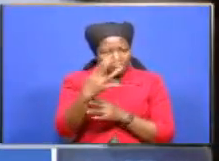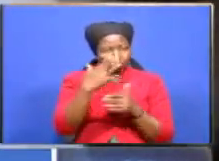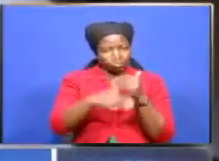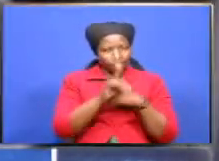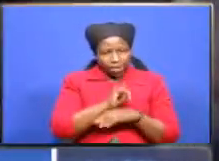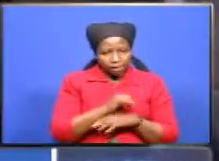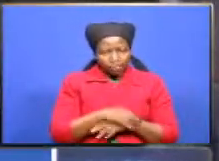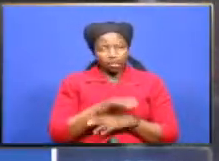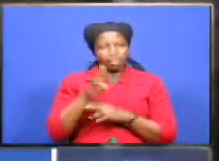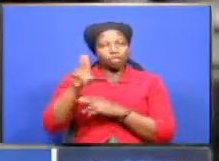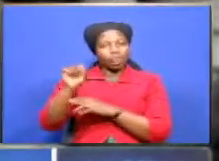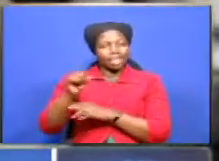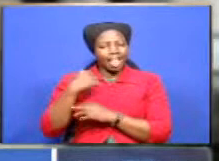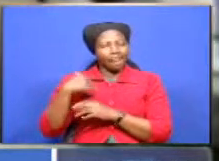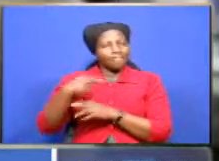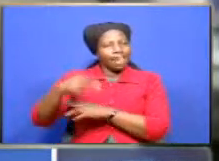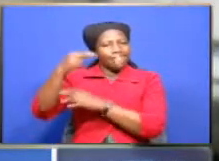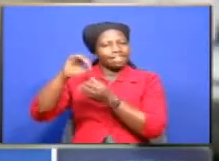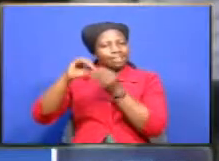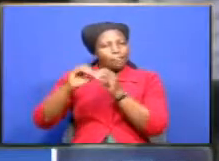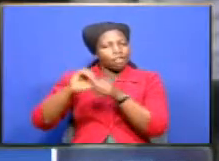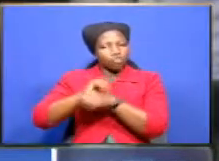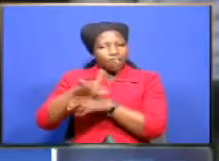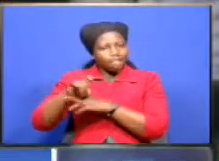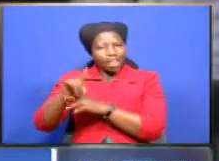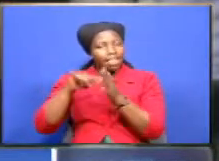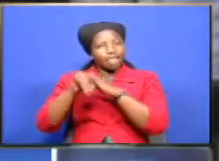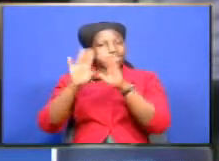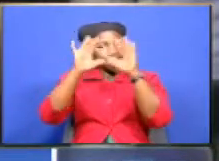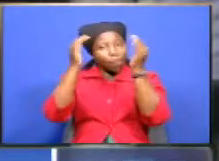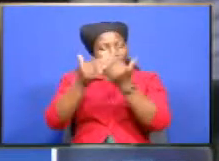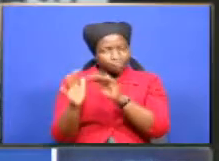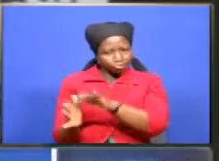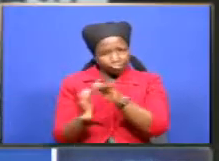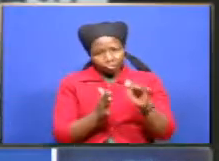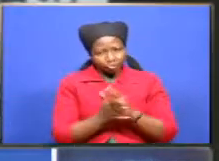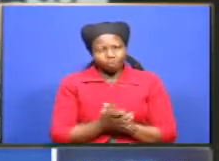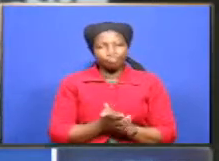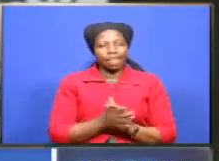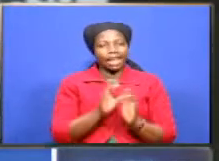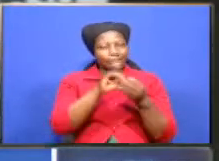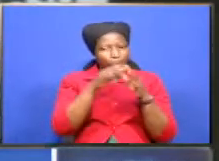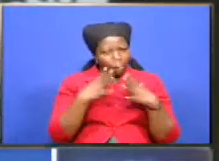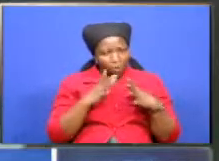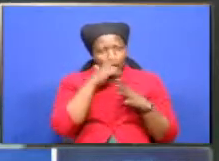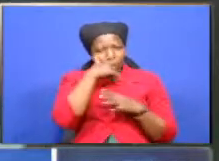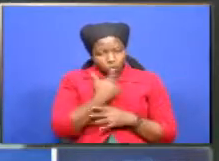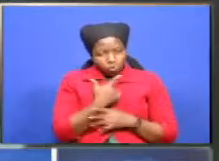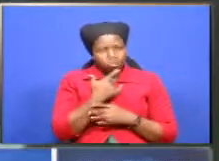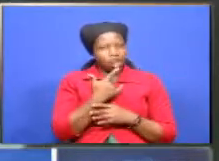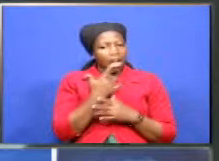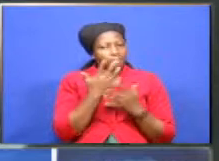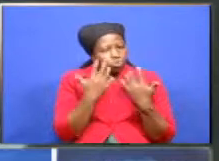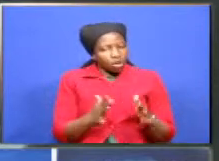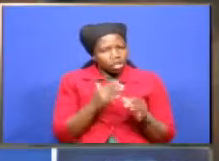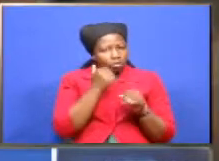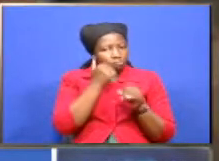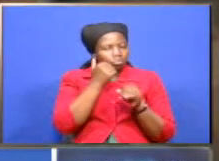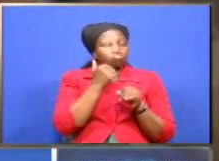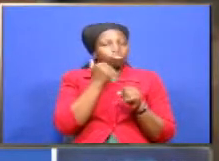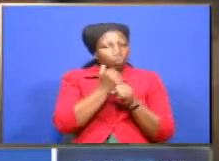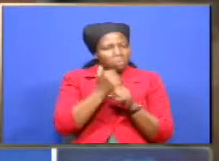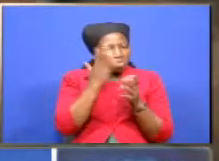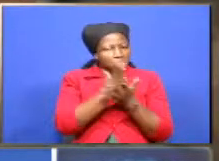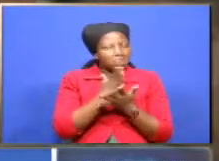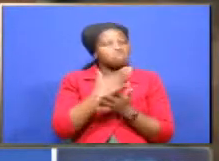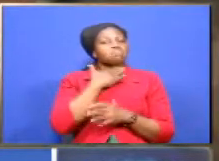of coronavirus infection globally. Meanwhile, a measure of the number of people claiming unemployment benefits in Britain soared in